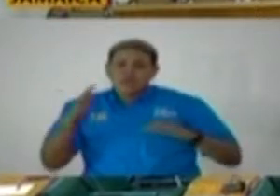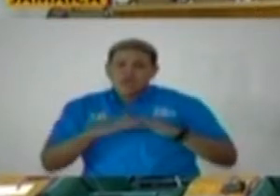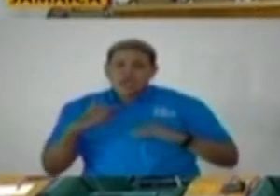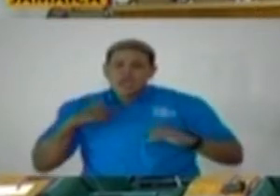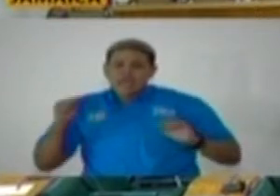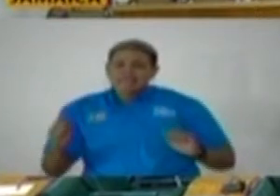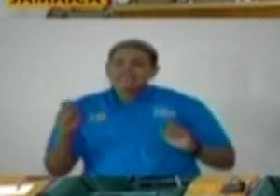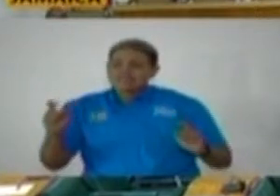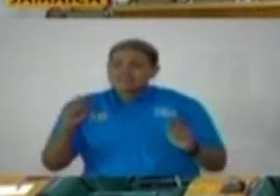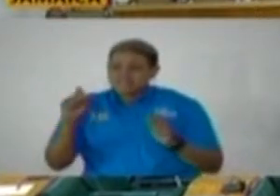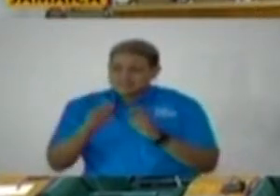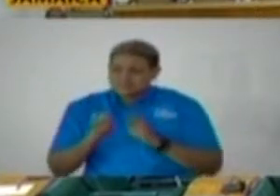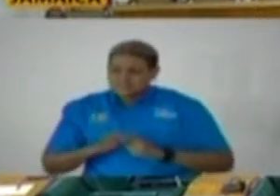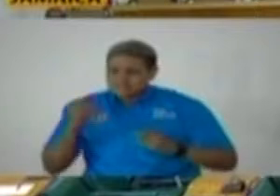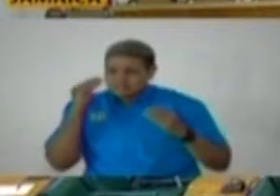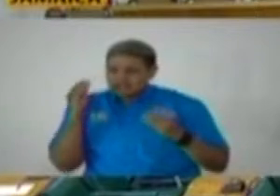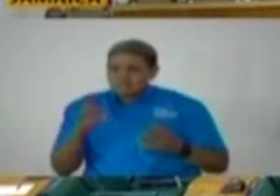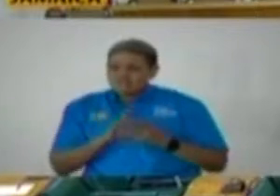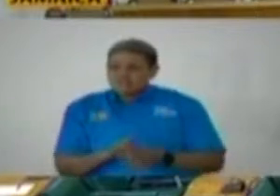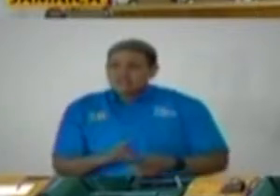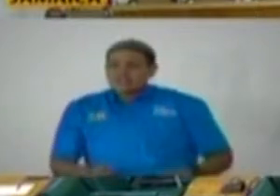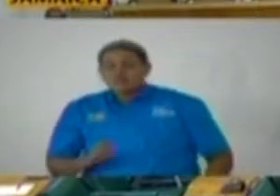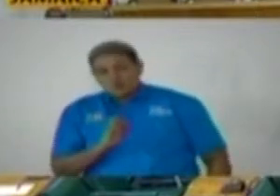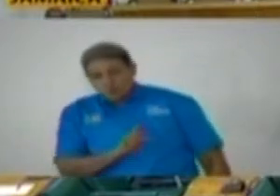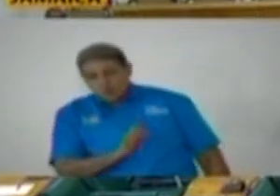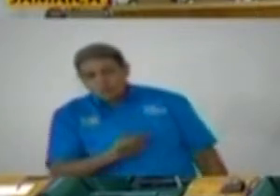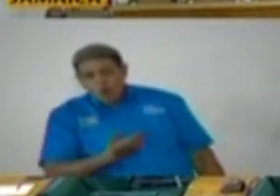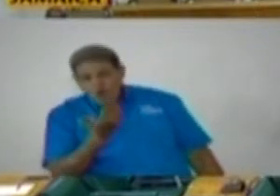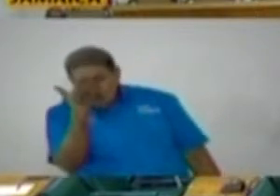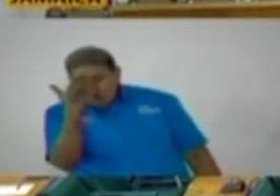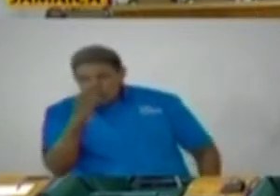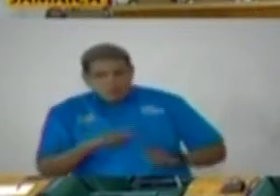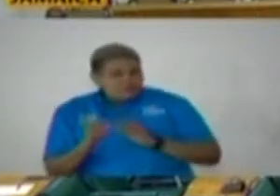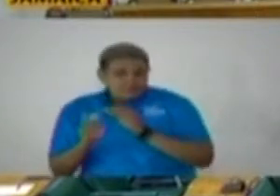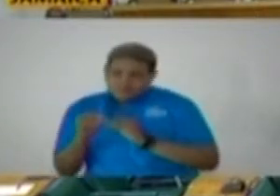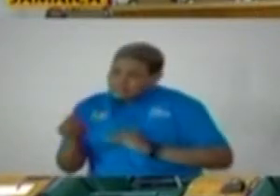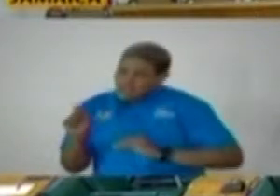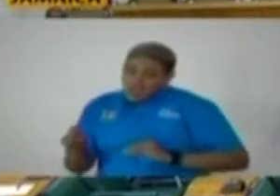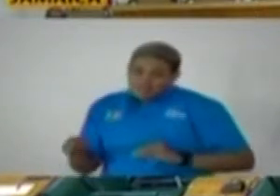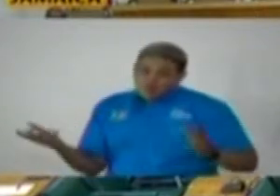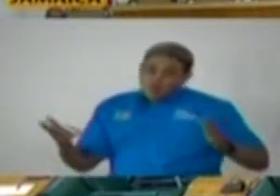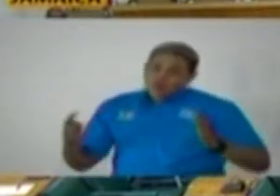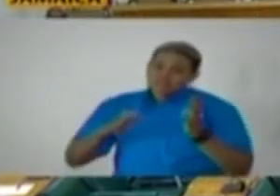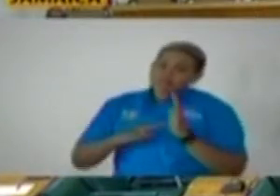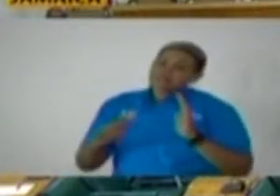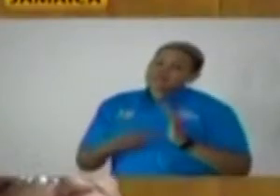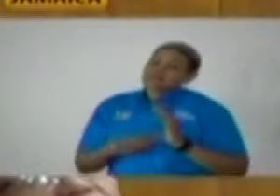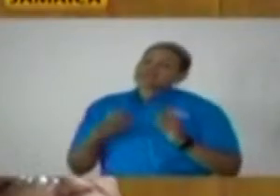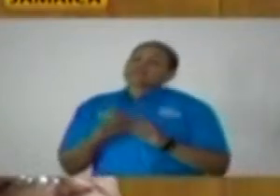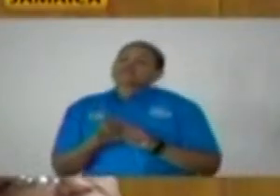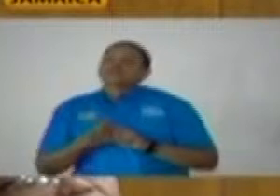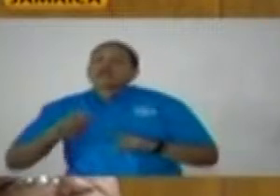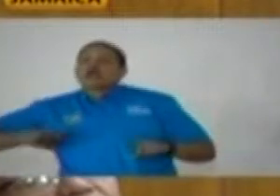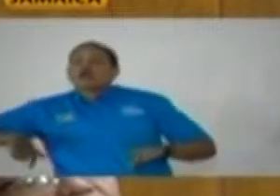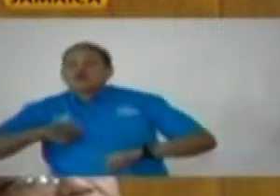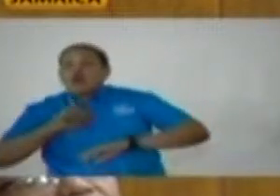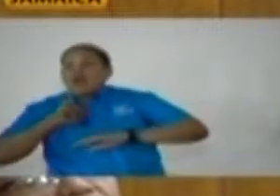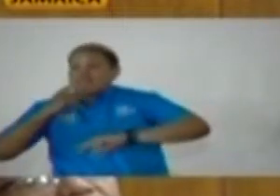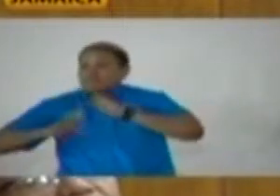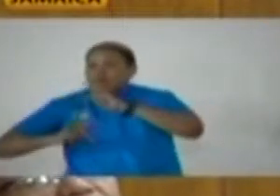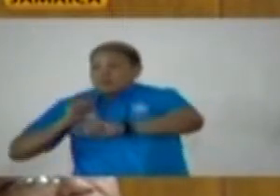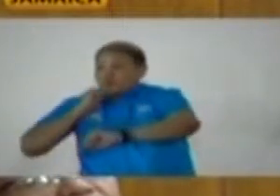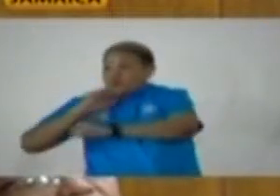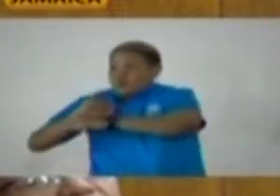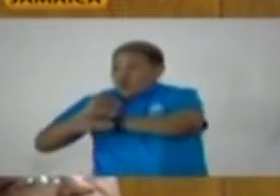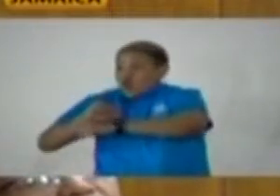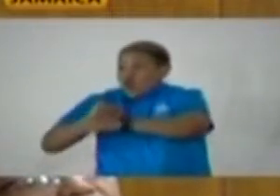give you specific information off the air. But we have to deal with that issue. Because what it means is we have employees